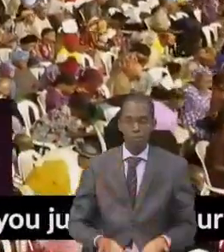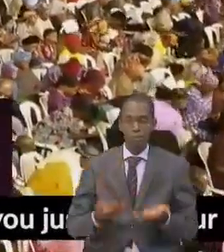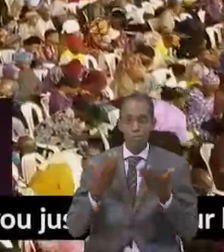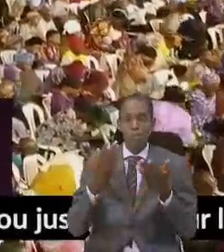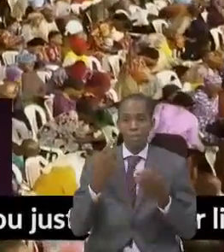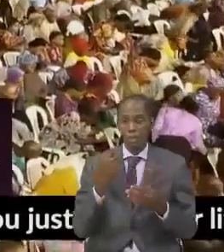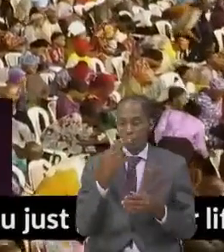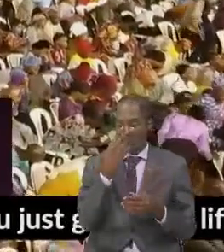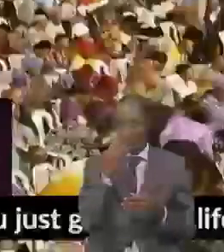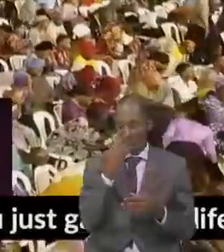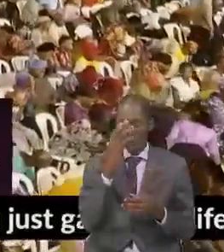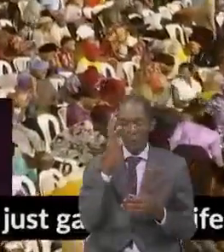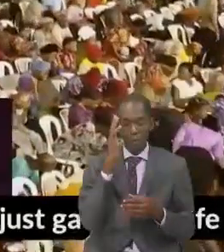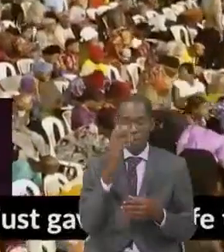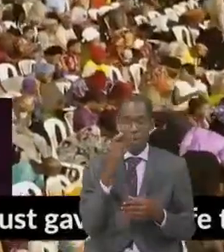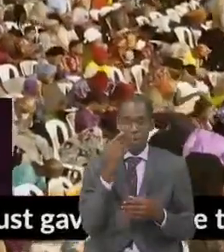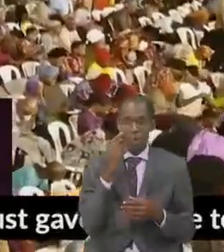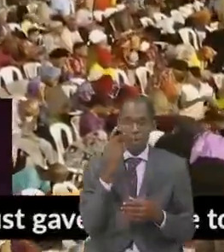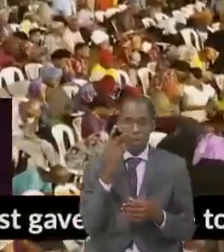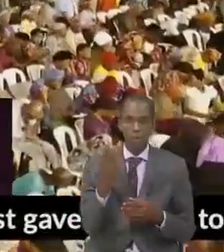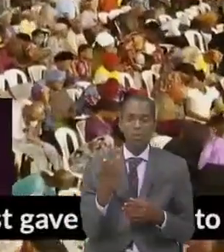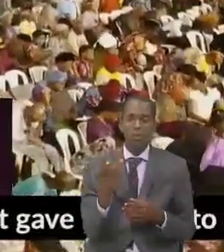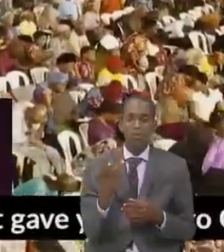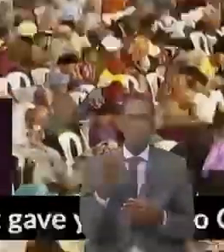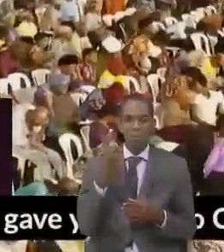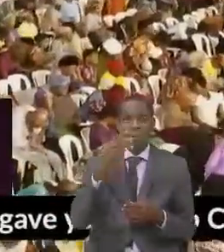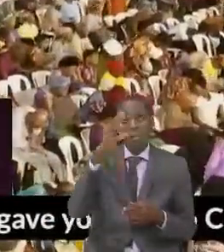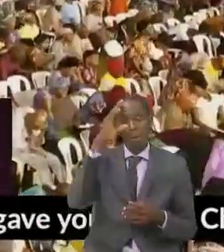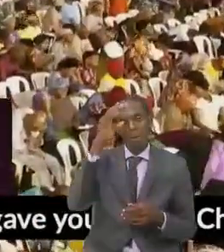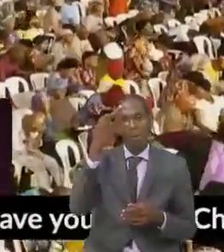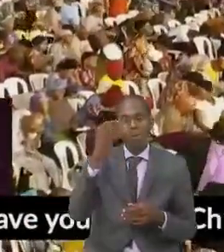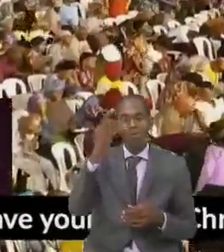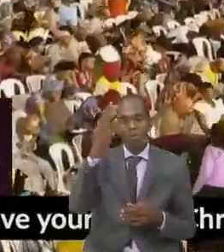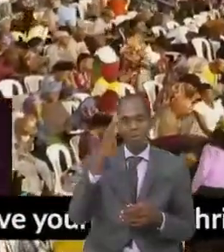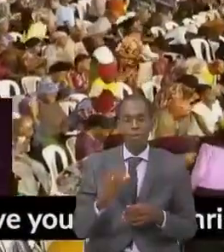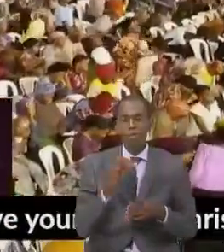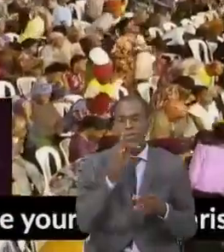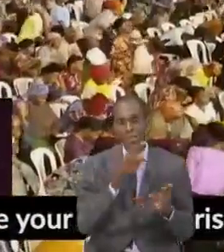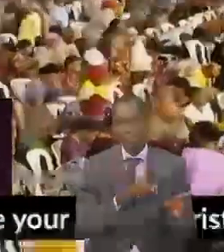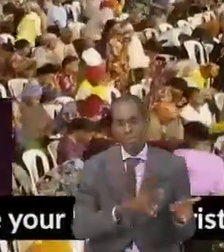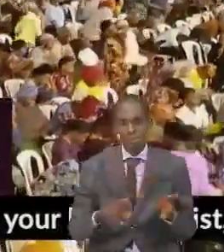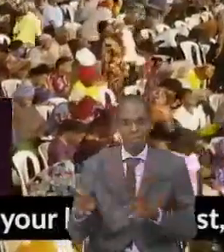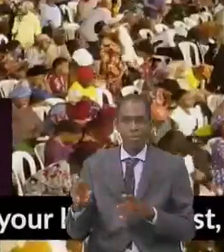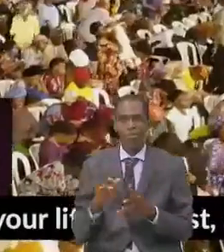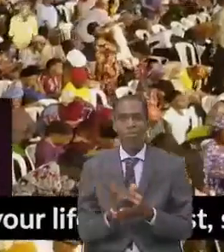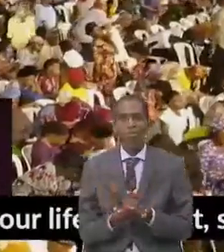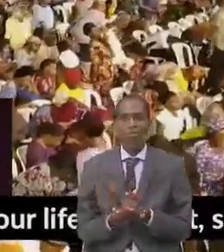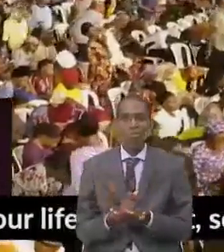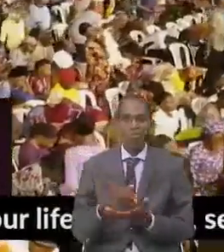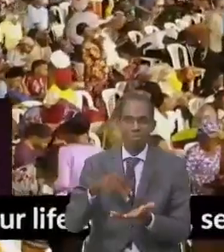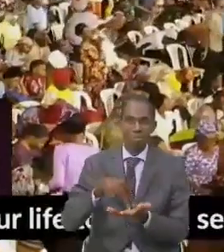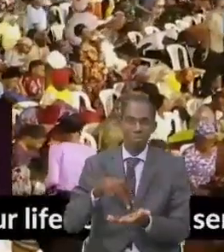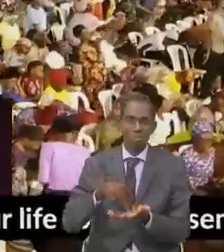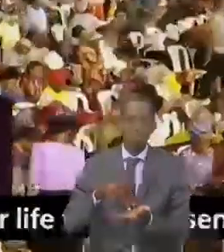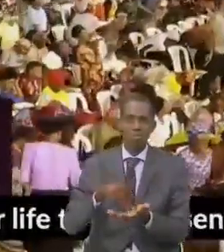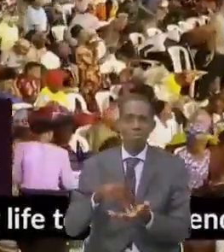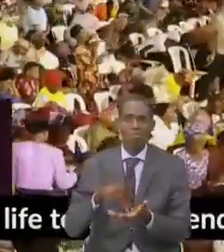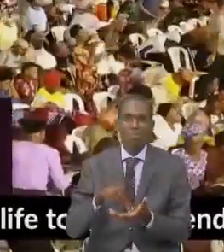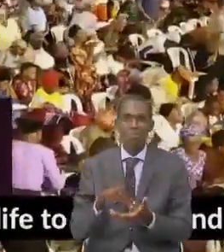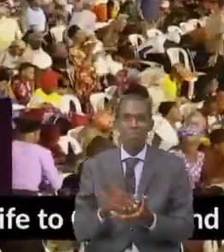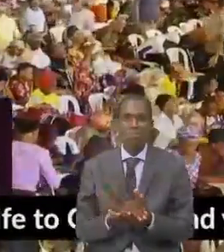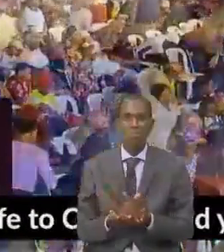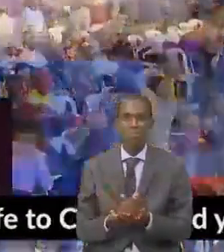The lame will rise. The blind will see. The man of God is ready. Rise up